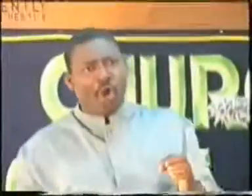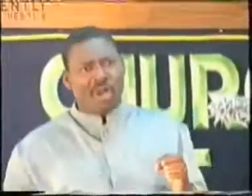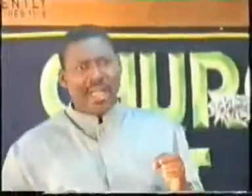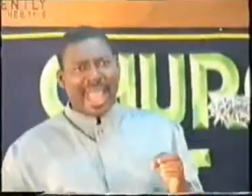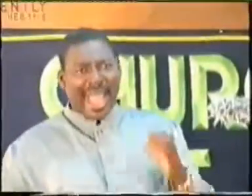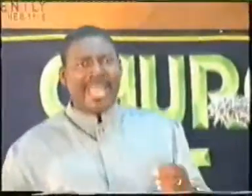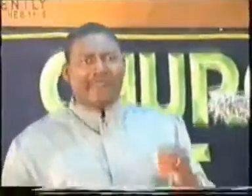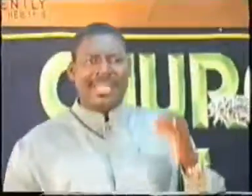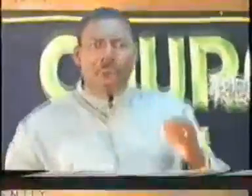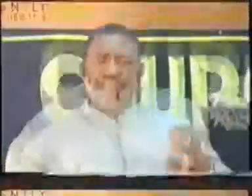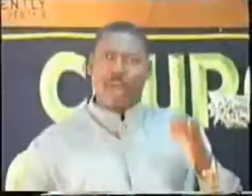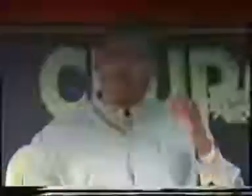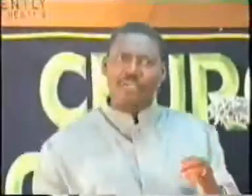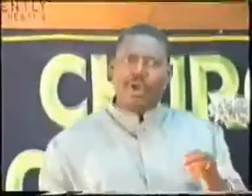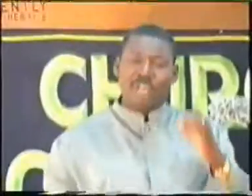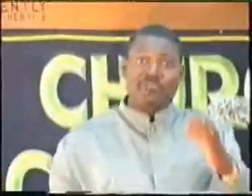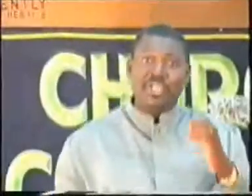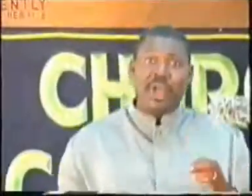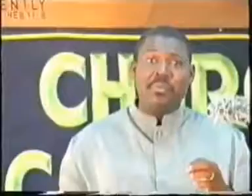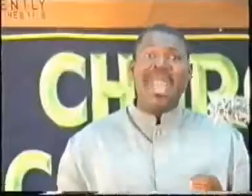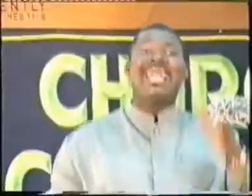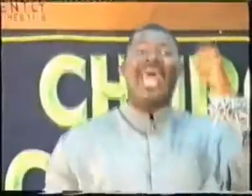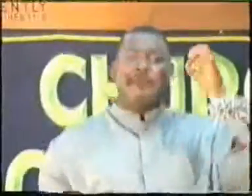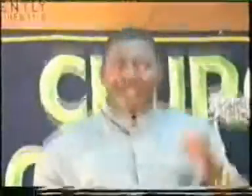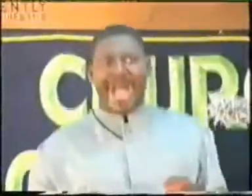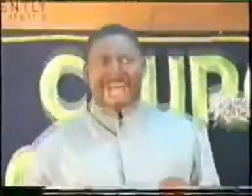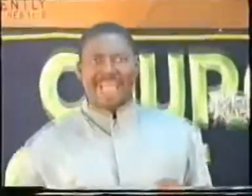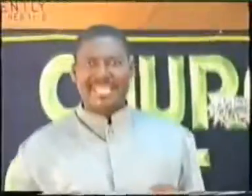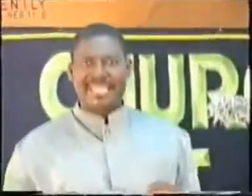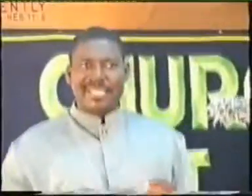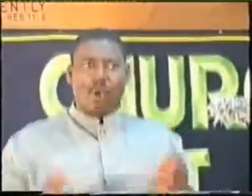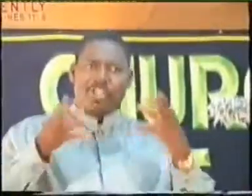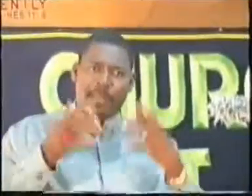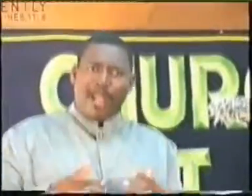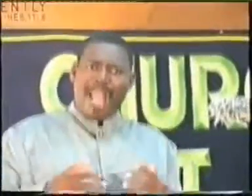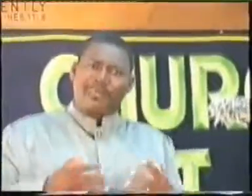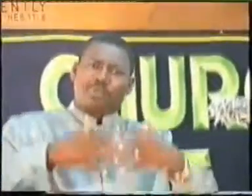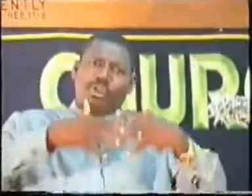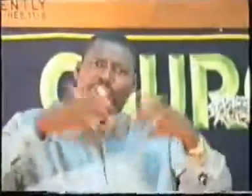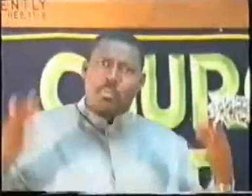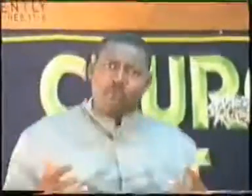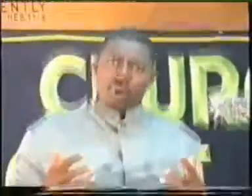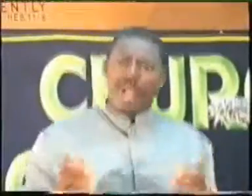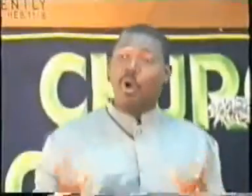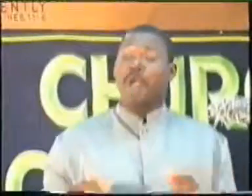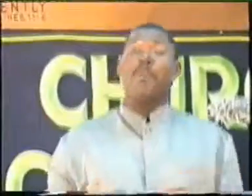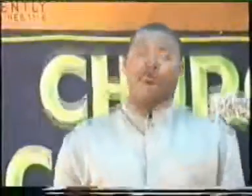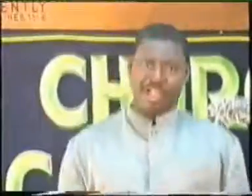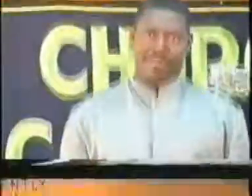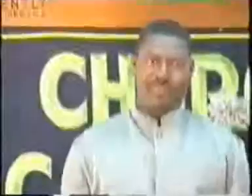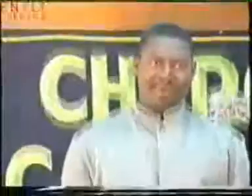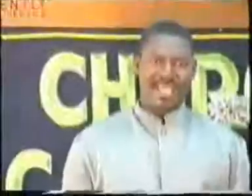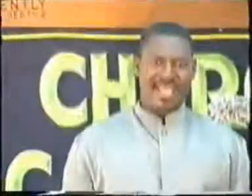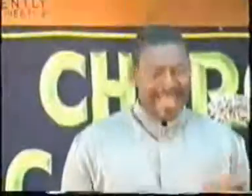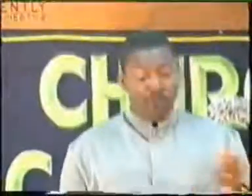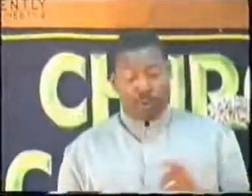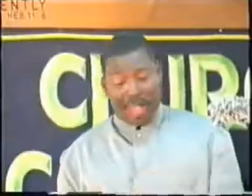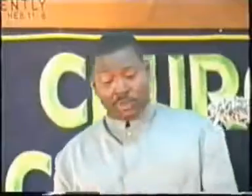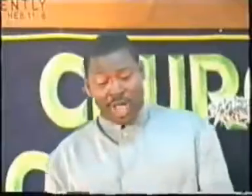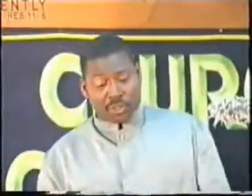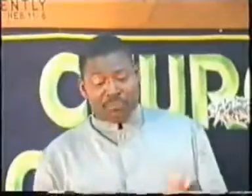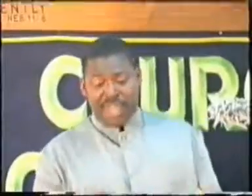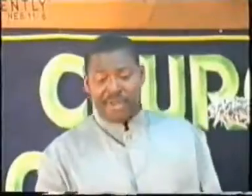Tinane Eyo, and Lewi, a council as of Udianum, and a bar. se onipa ebeso odi mu ewo yankopon